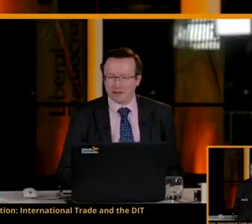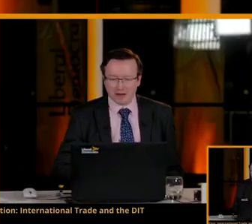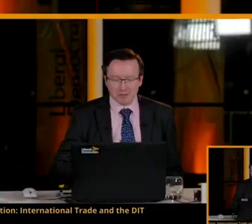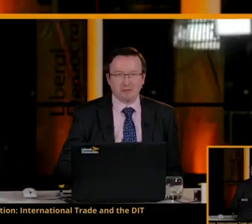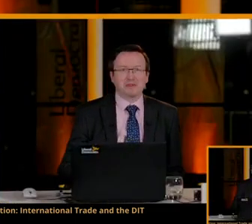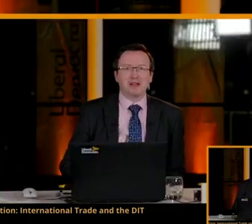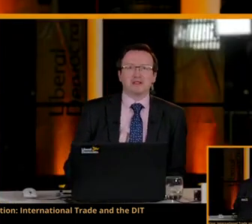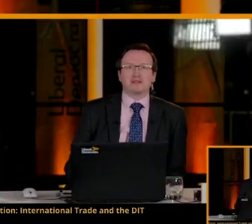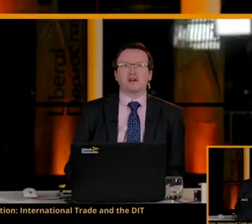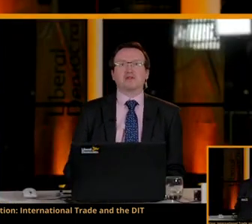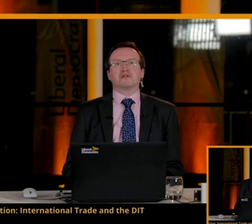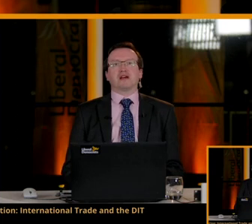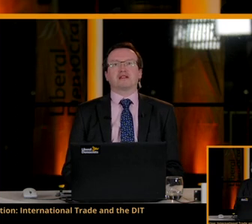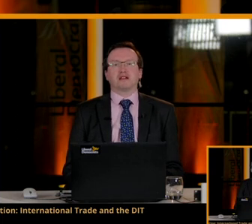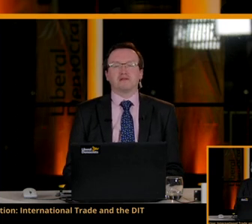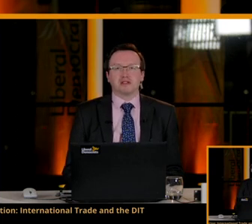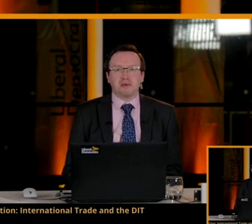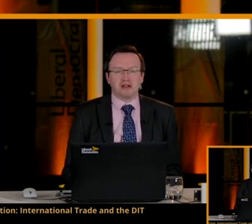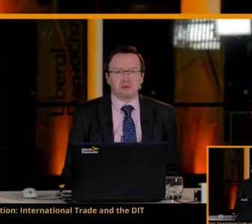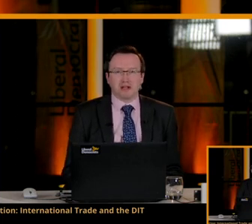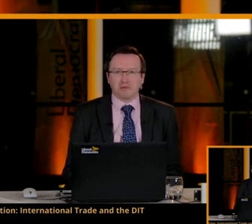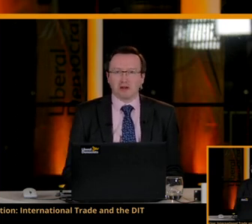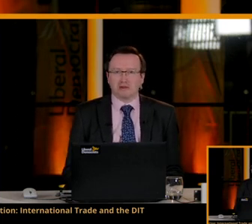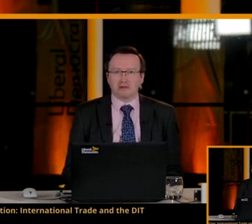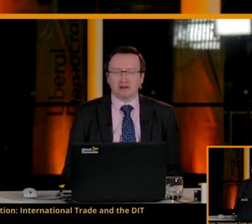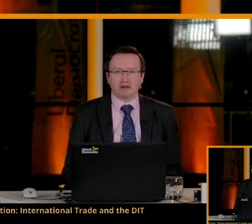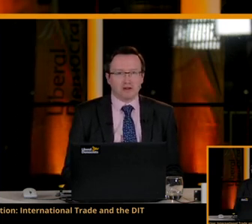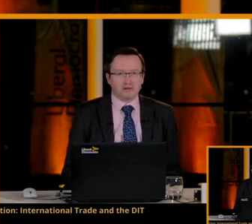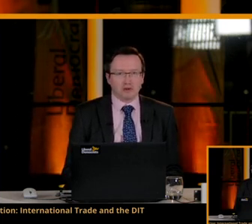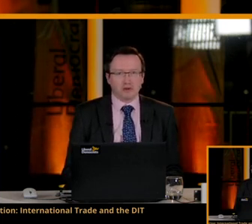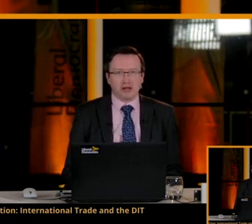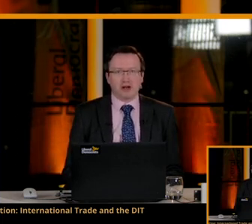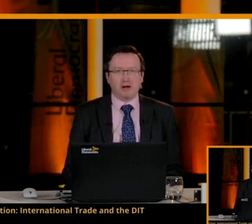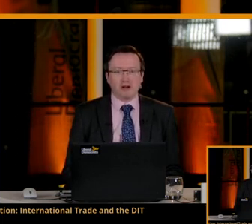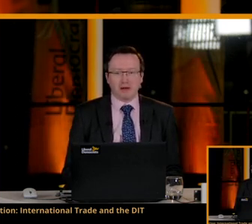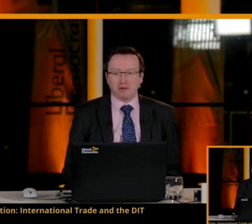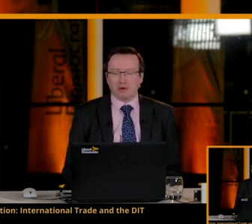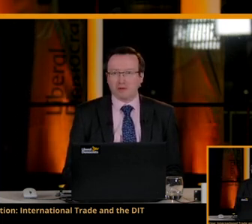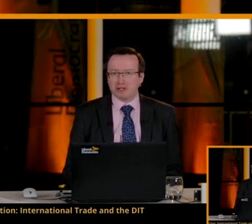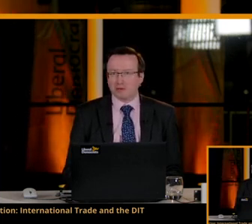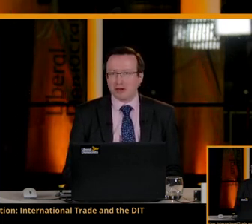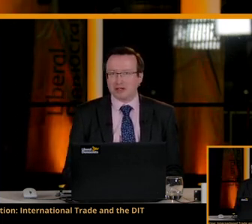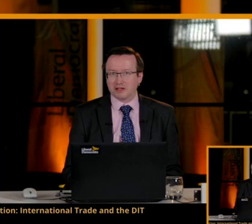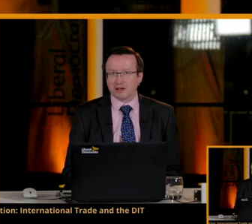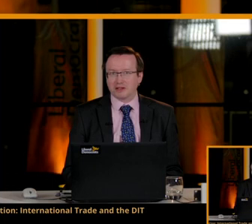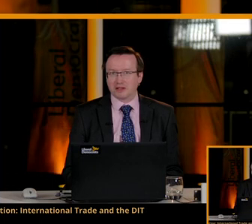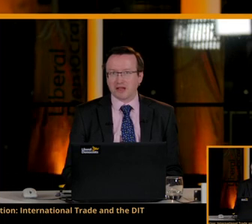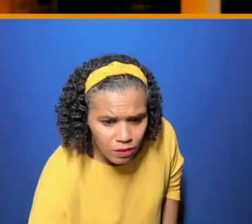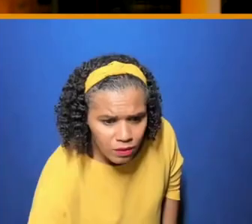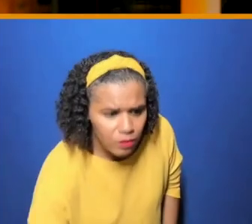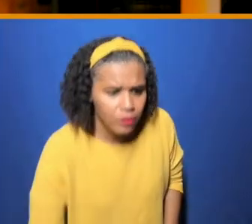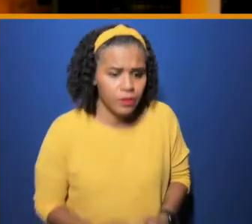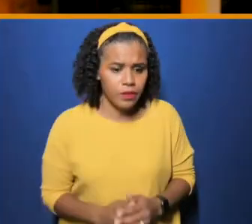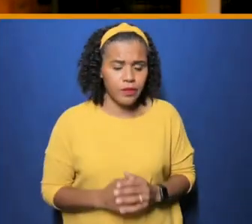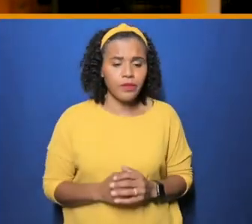Thank you, Philip. So that concludes the debate. We'll now move to the votes. The first vote will be on Amendment 1, which is on page 96A of